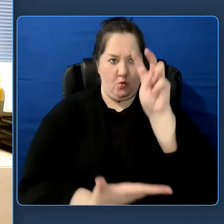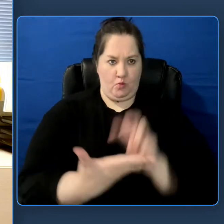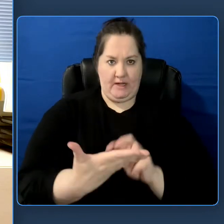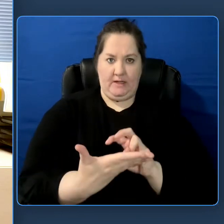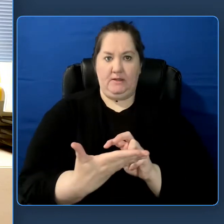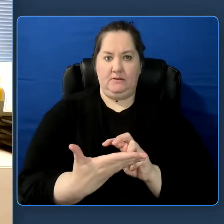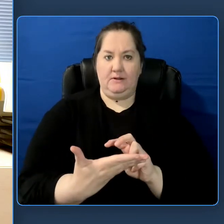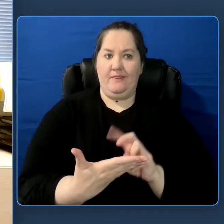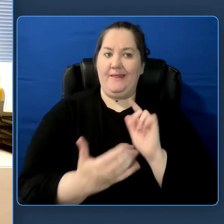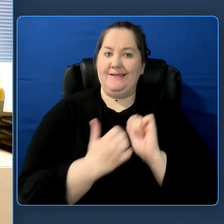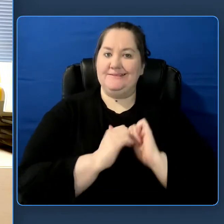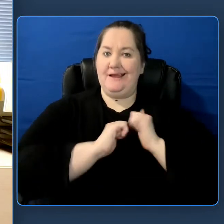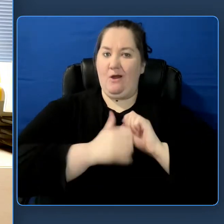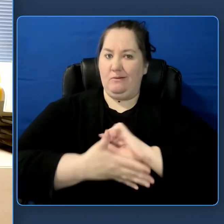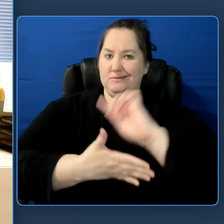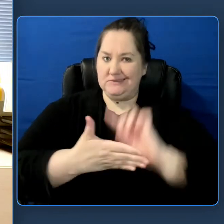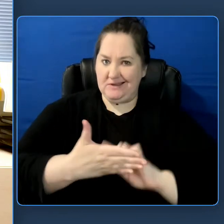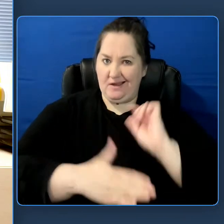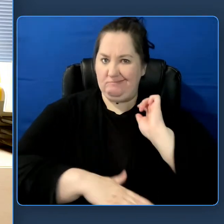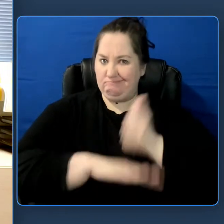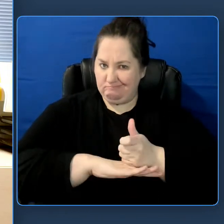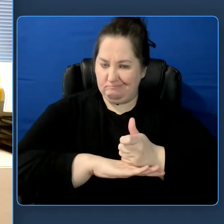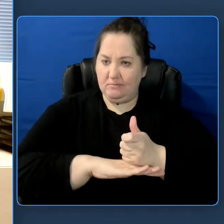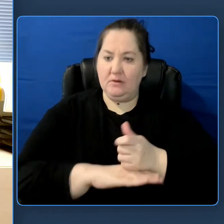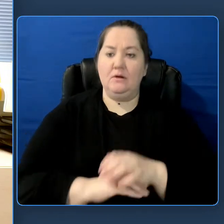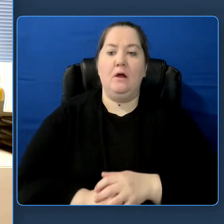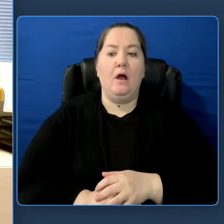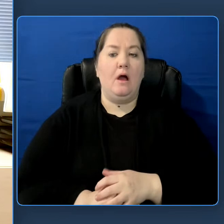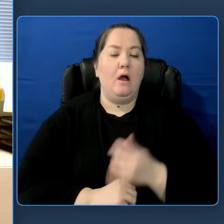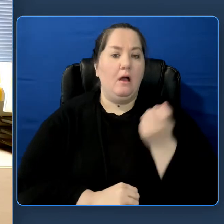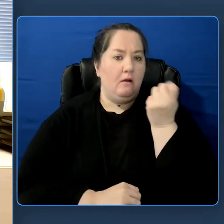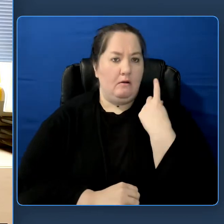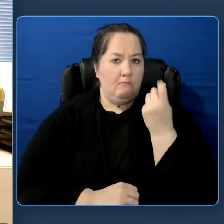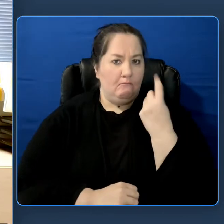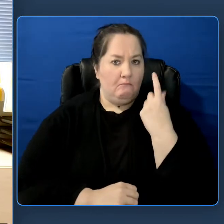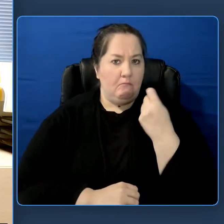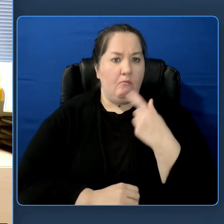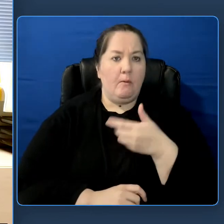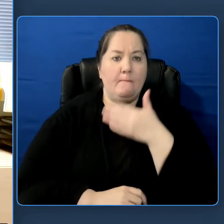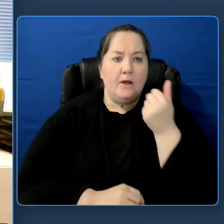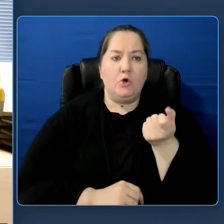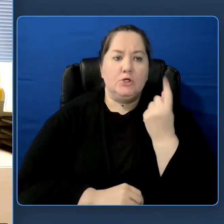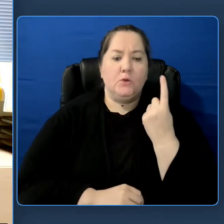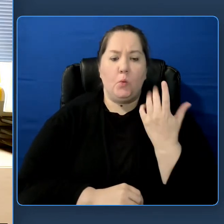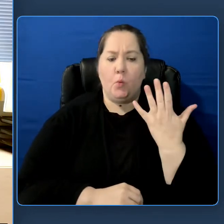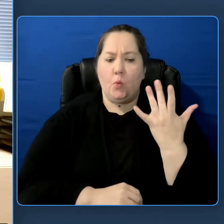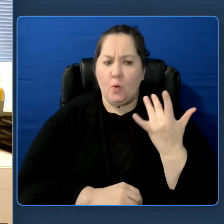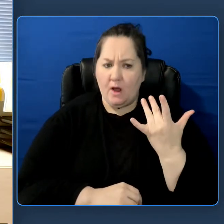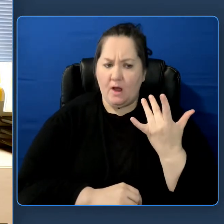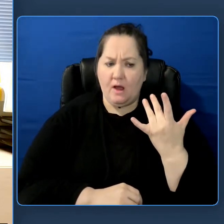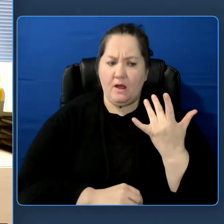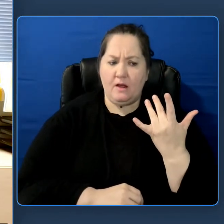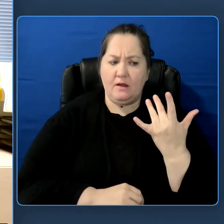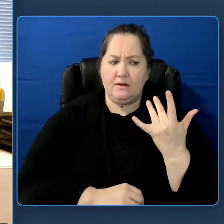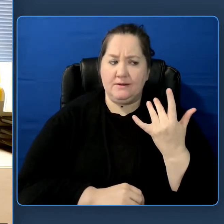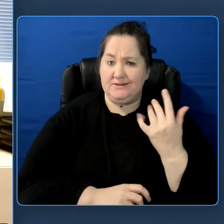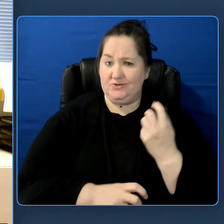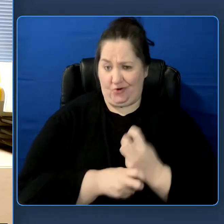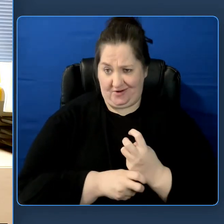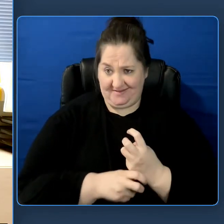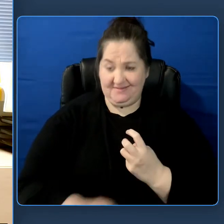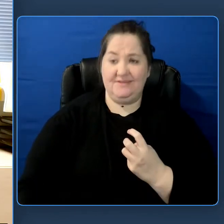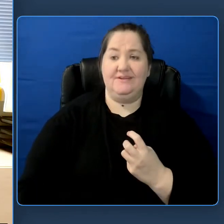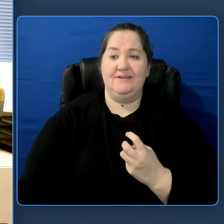by architecture. And it's, I understand, I have a better understanding now of why it's hard